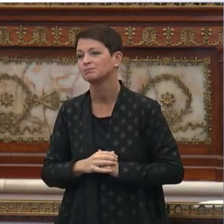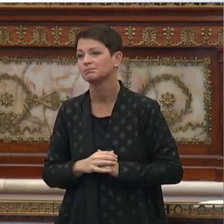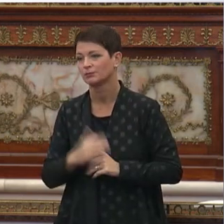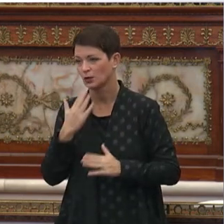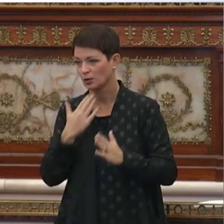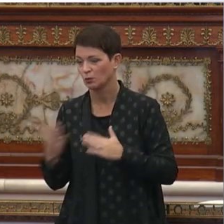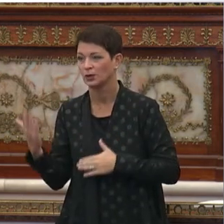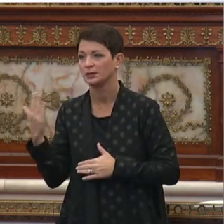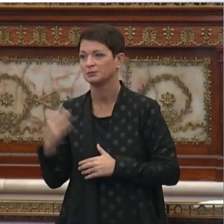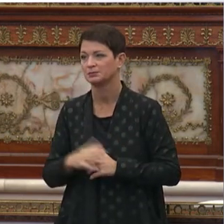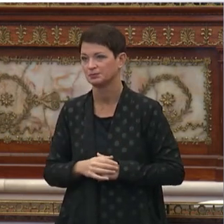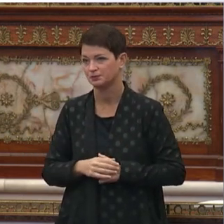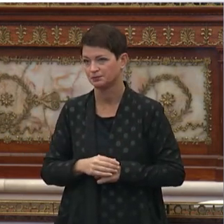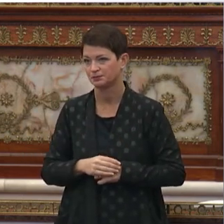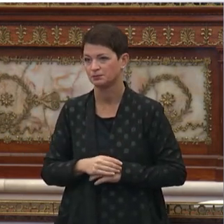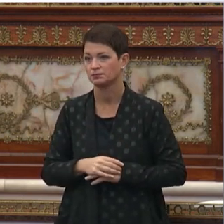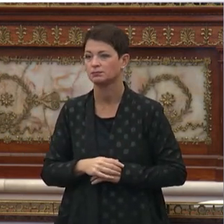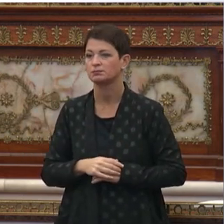morning, Councilman.